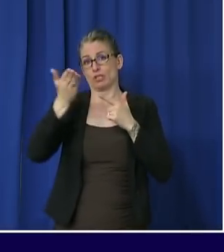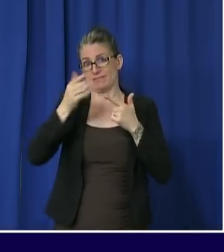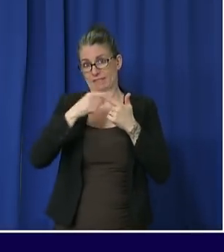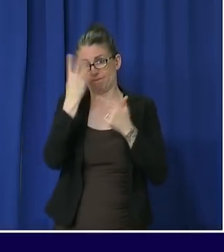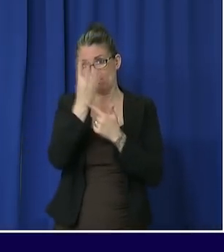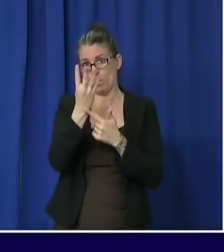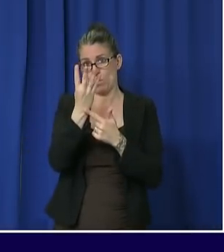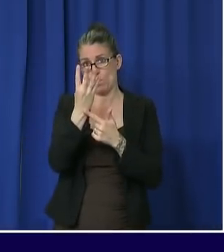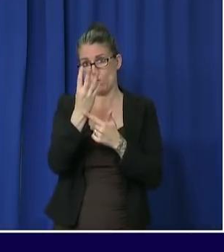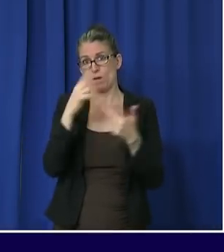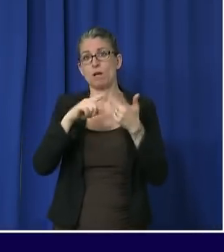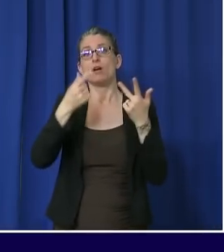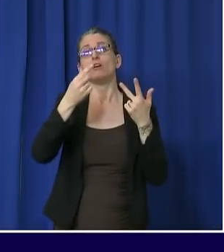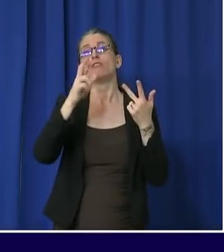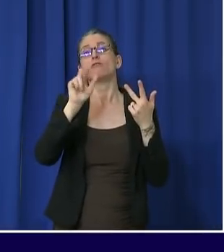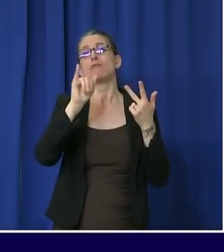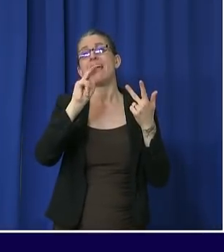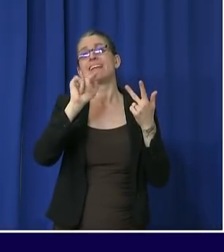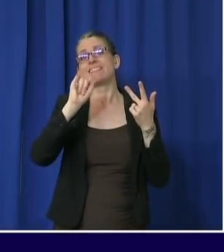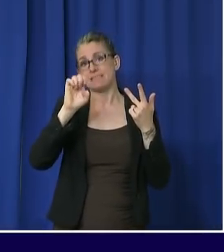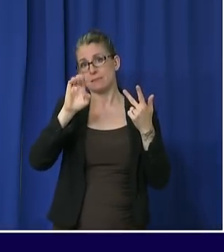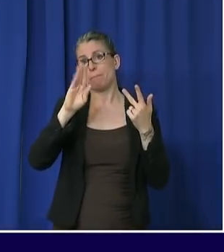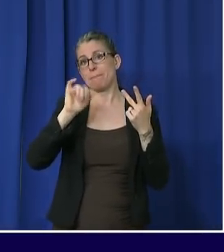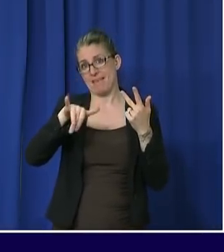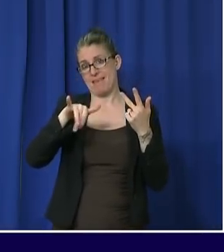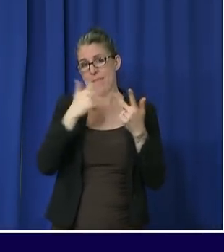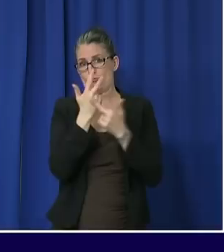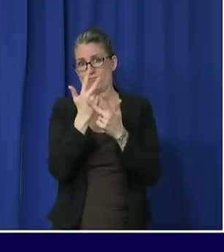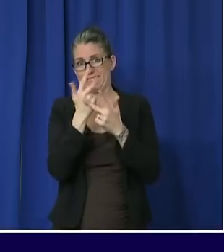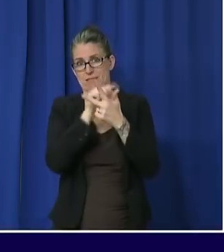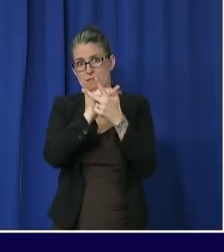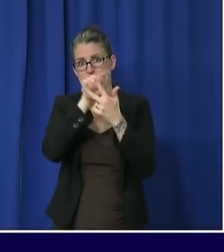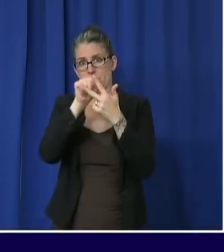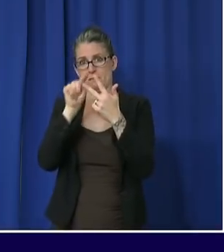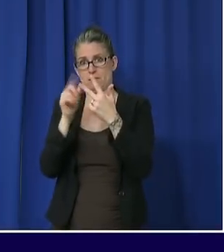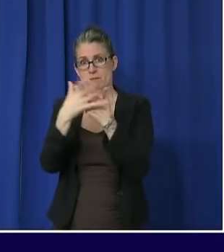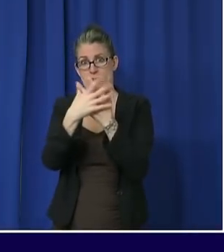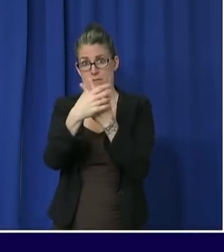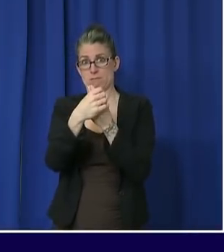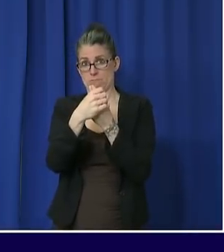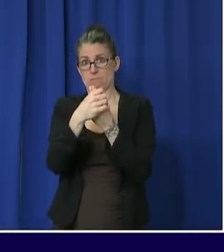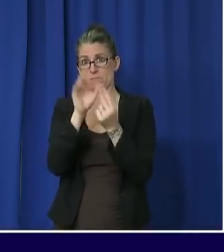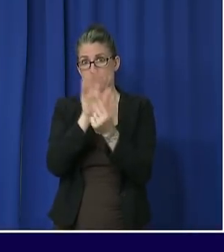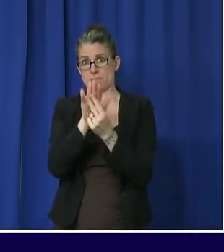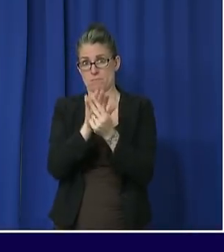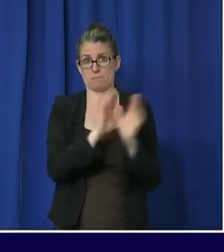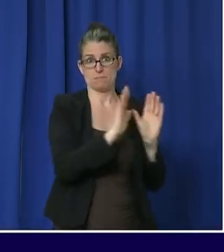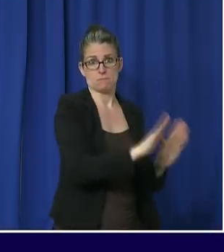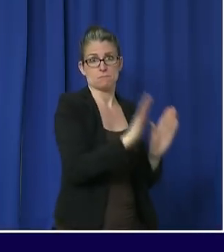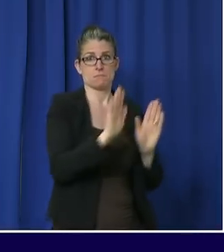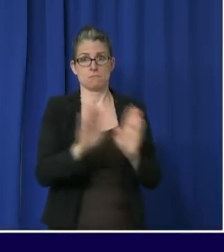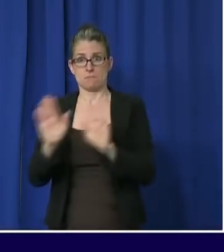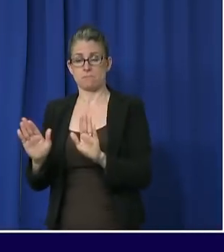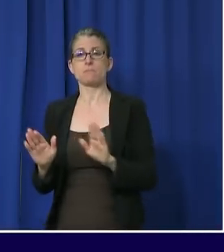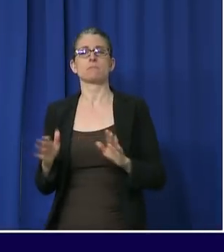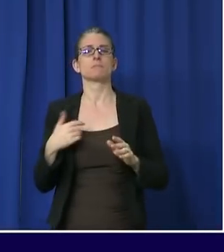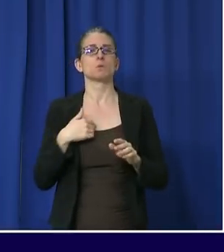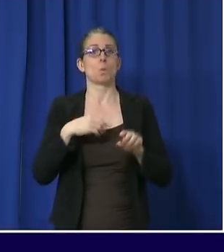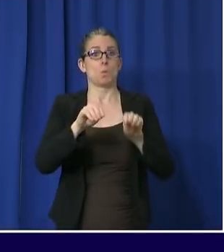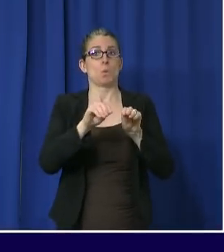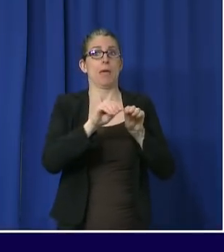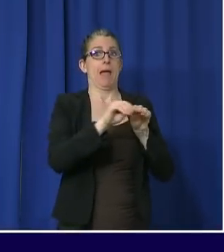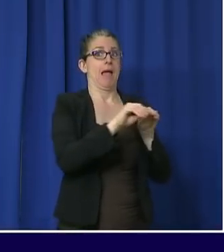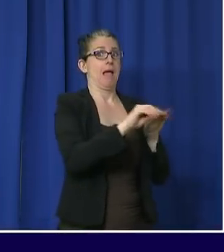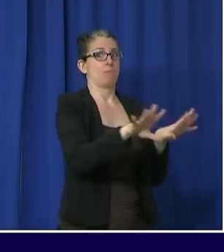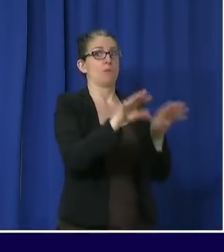affected. The way that we think about outbreaks, the essence of an outbreak, is not so much an uptick in